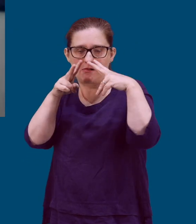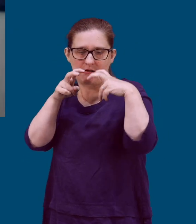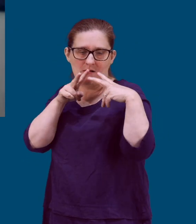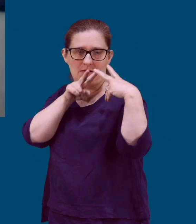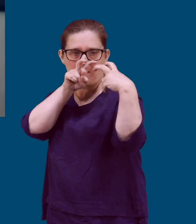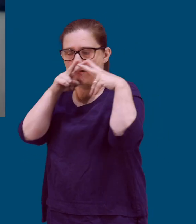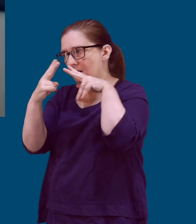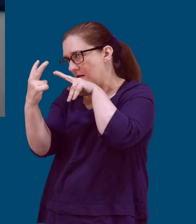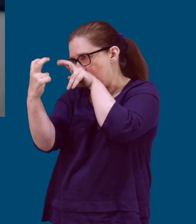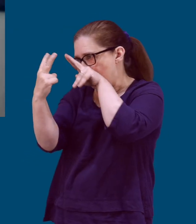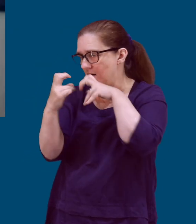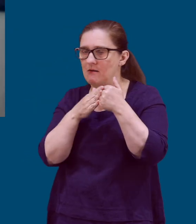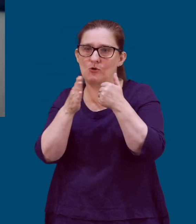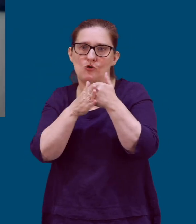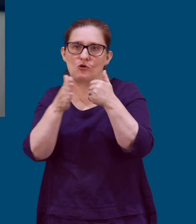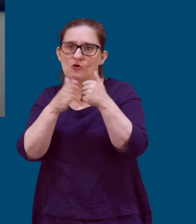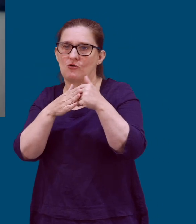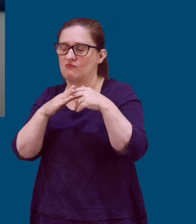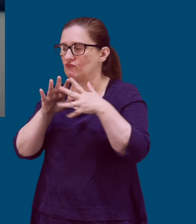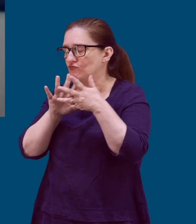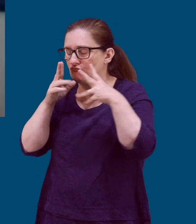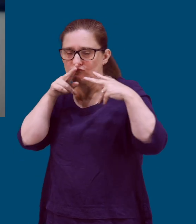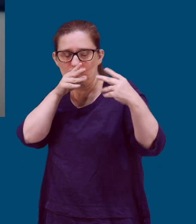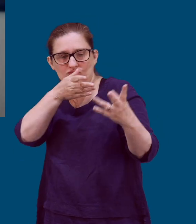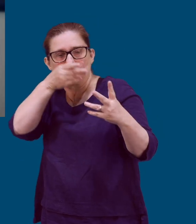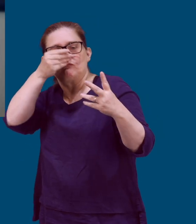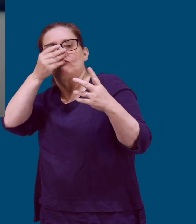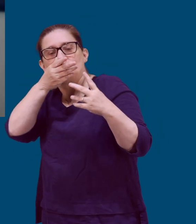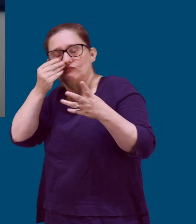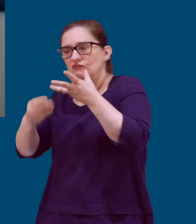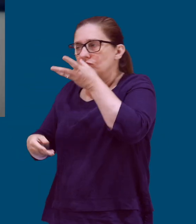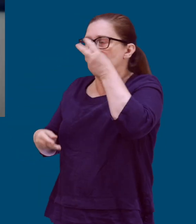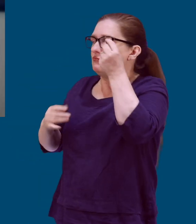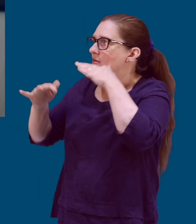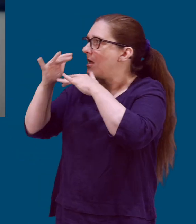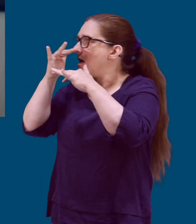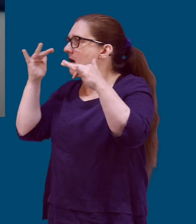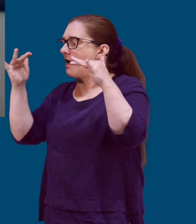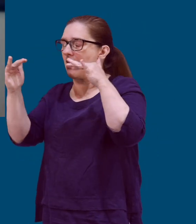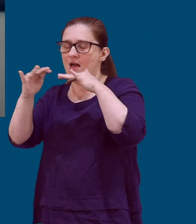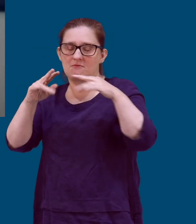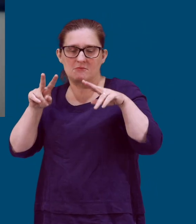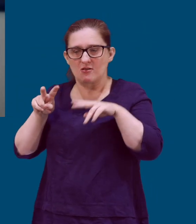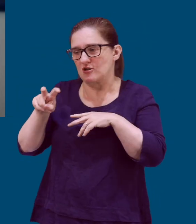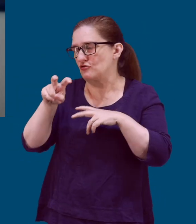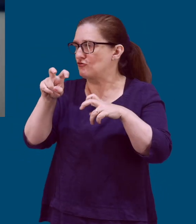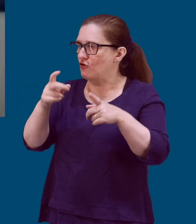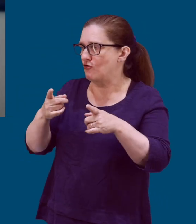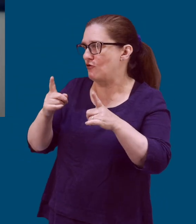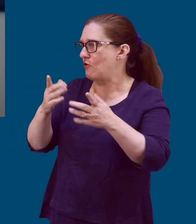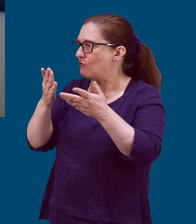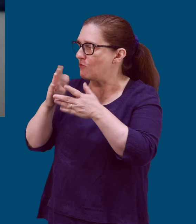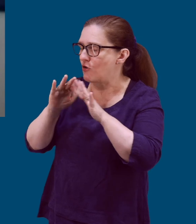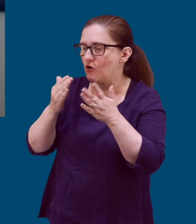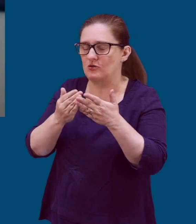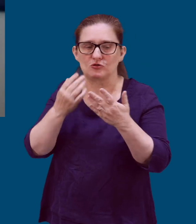are switching gender according to need, tasting the smell of our lovers in the air. In a slug god world, We